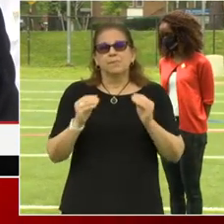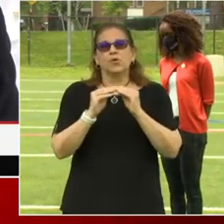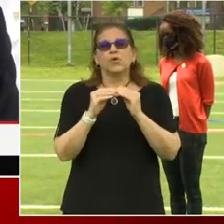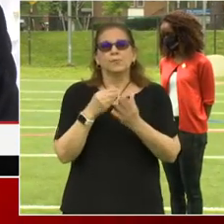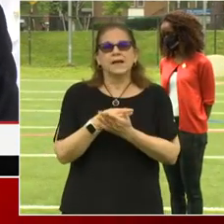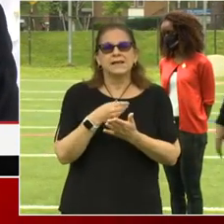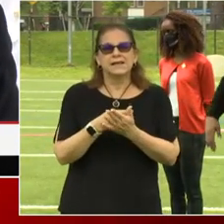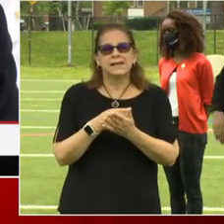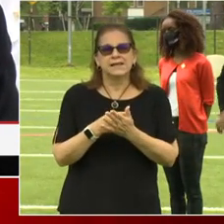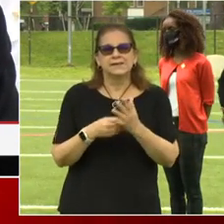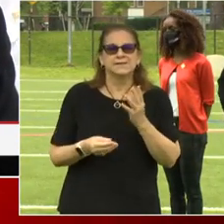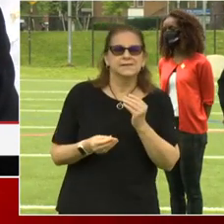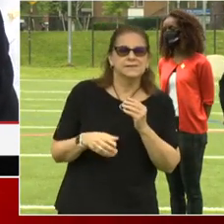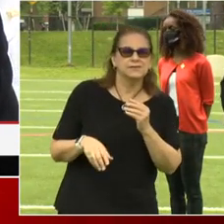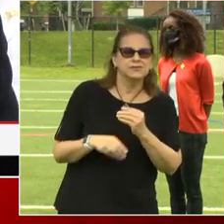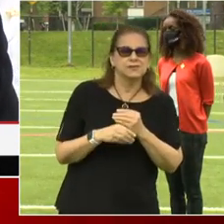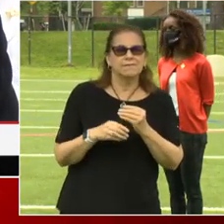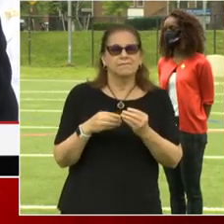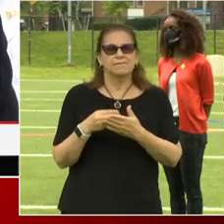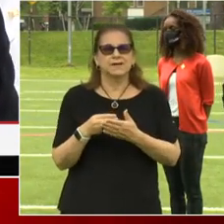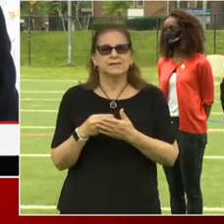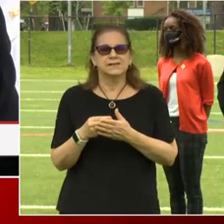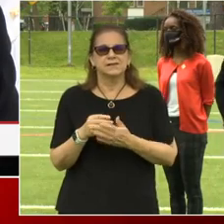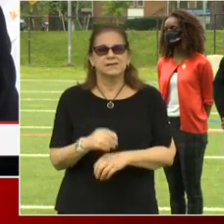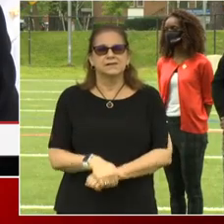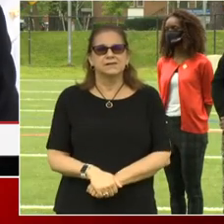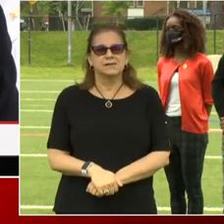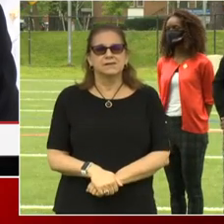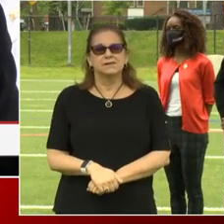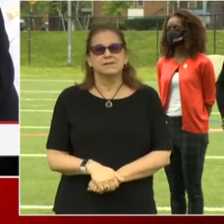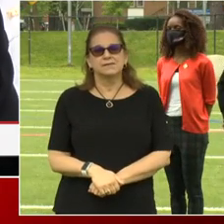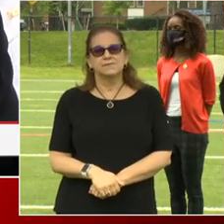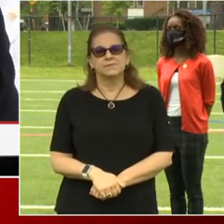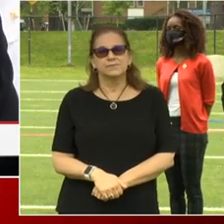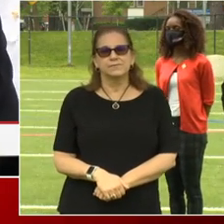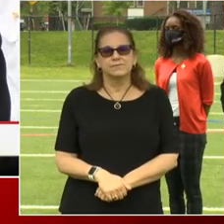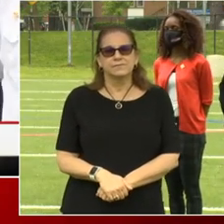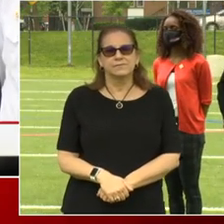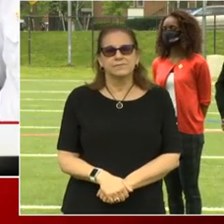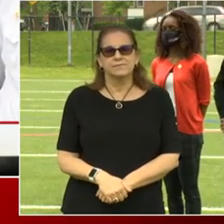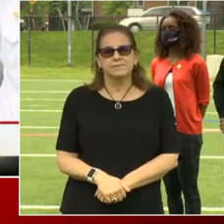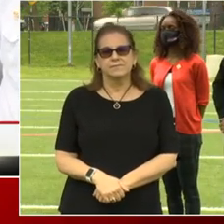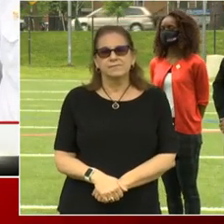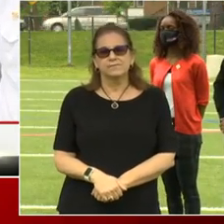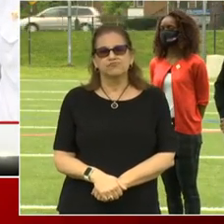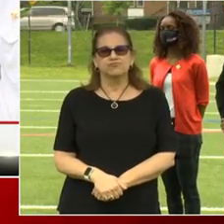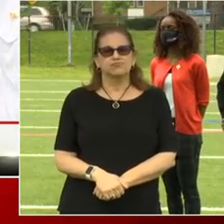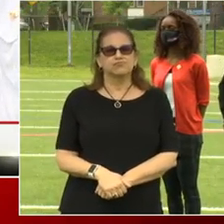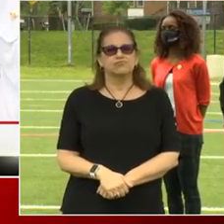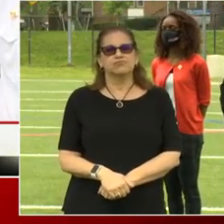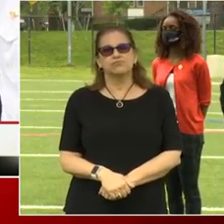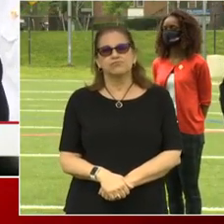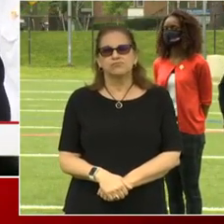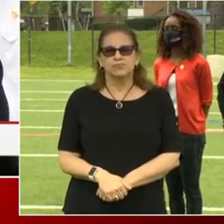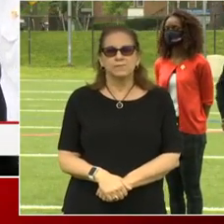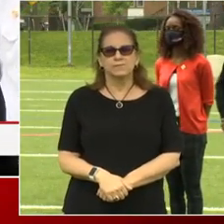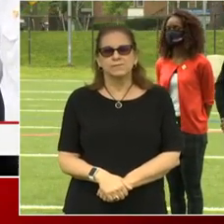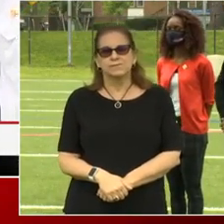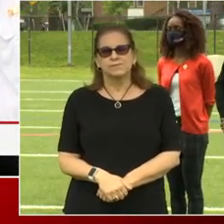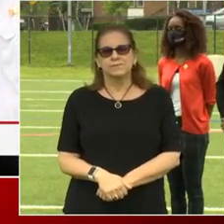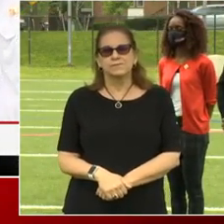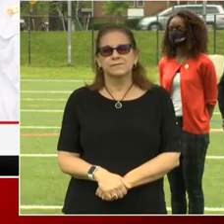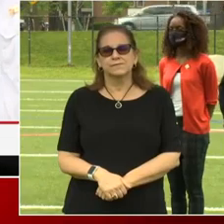to DCPS, and that as a result, the devil's in the details, but generally